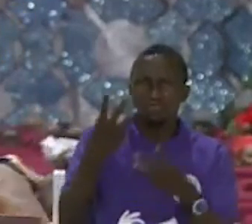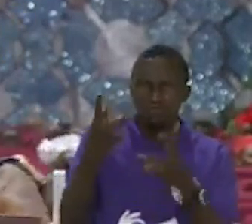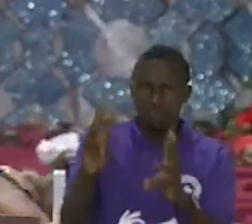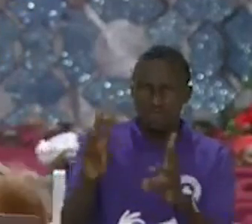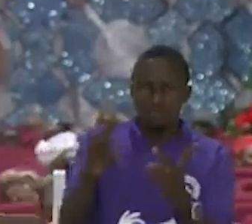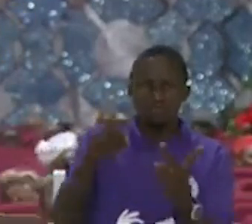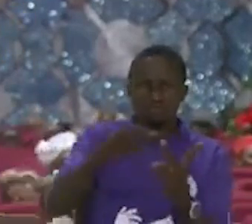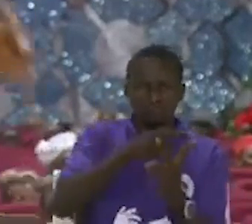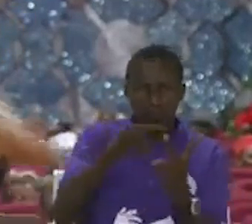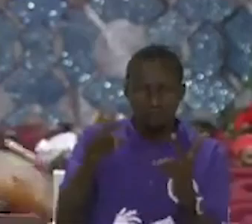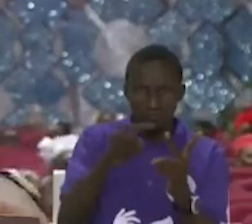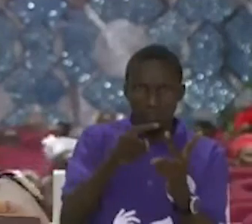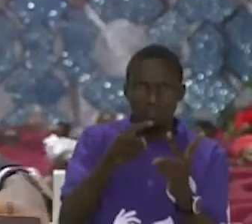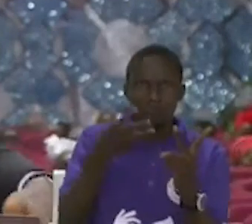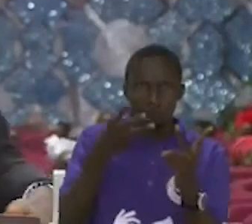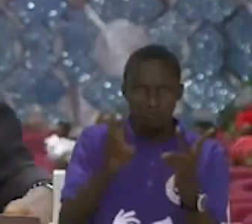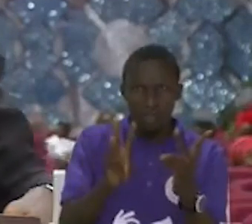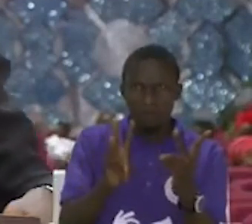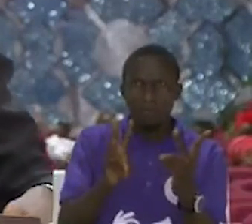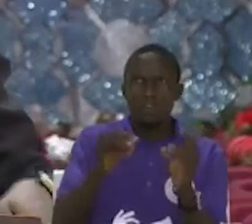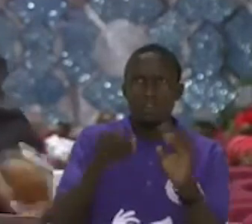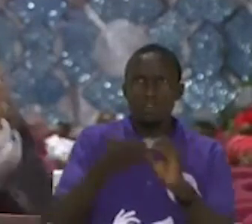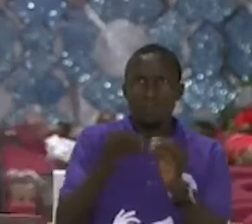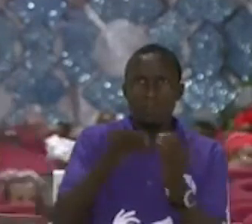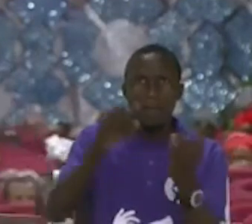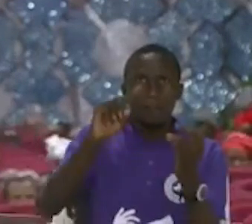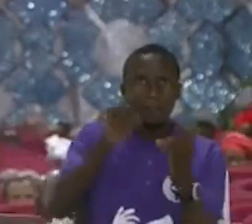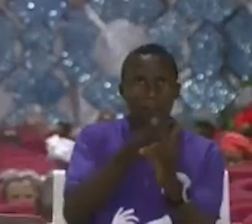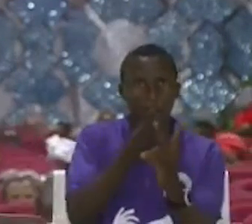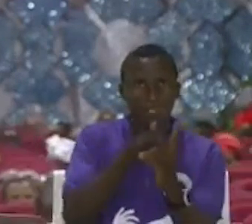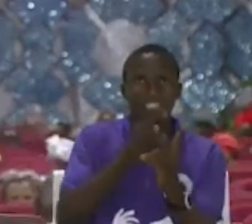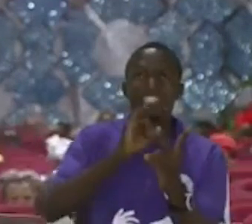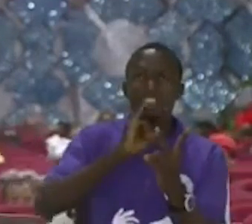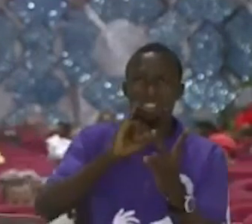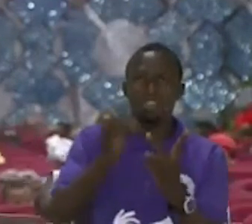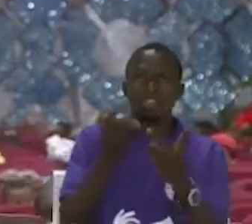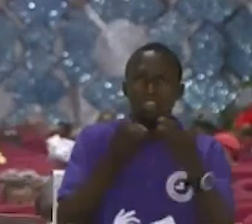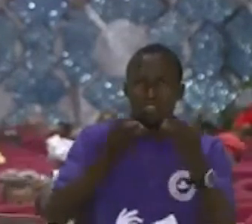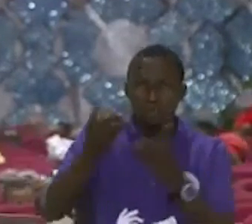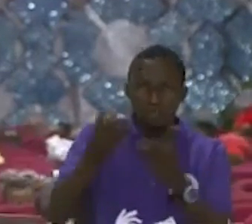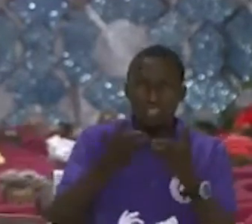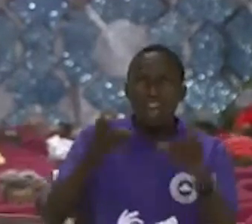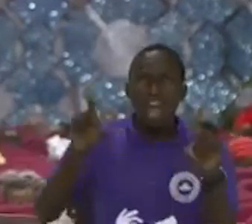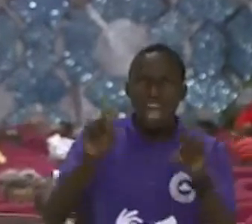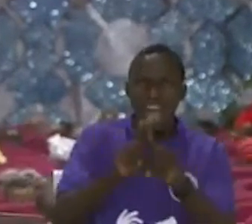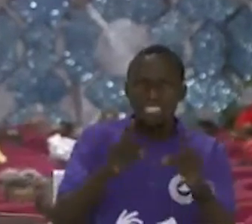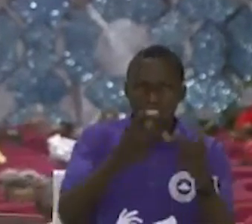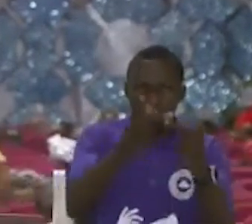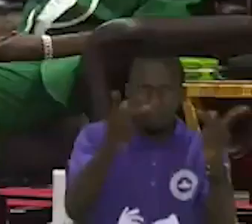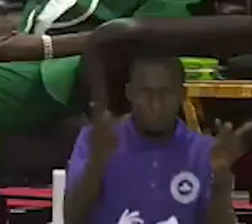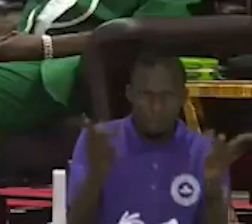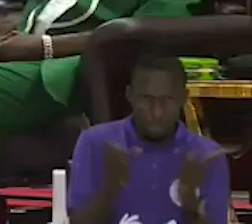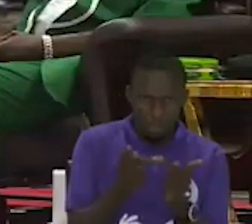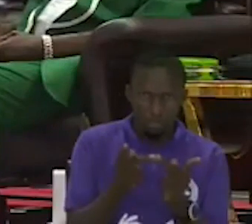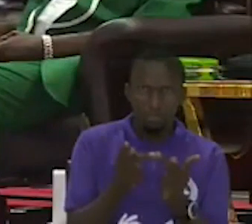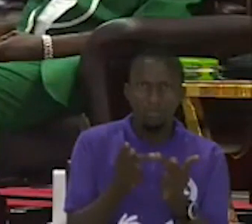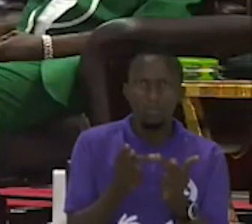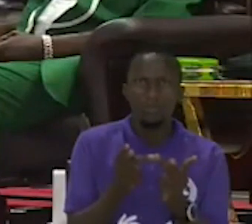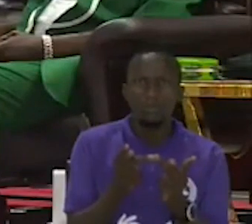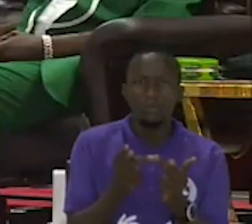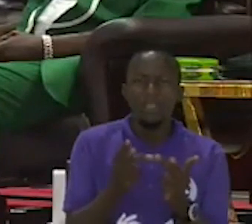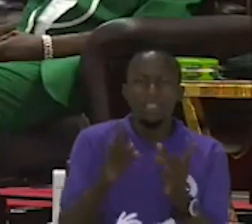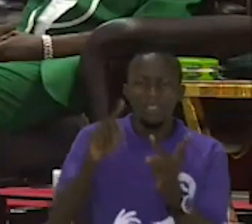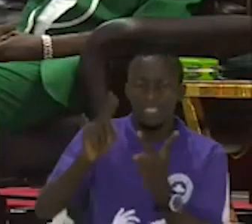talking about dominion in two perspectives. The first perspective is dominion as a position. Dominion as a position. And